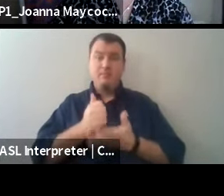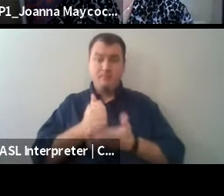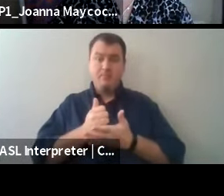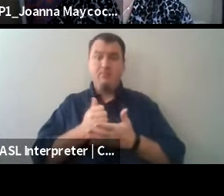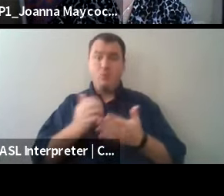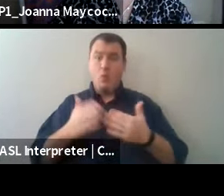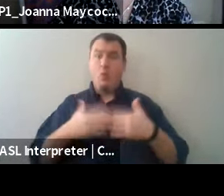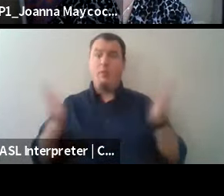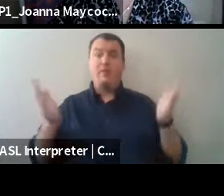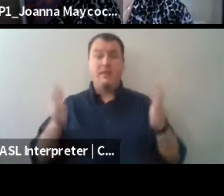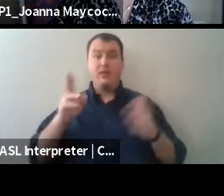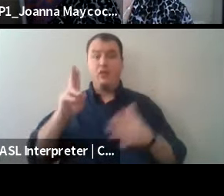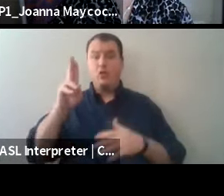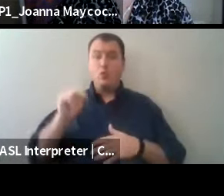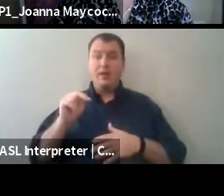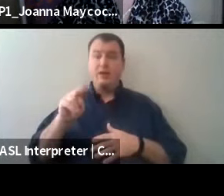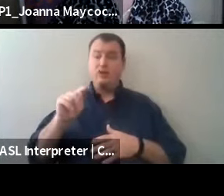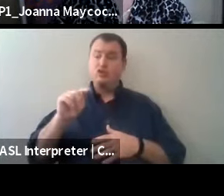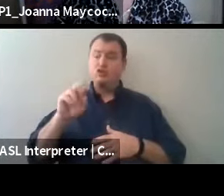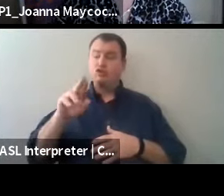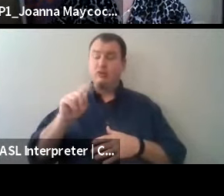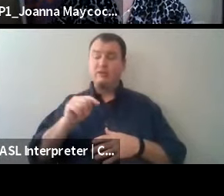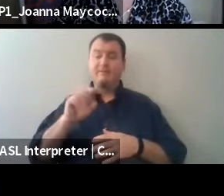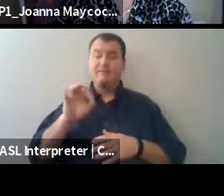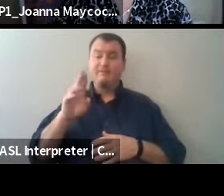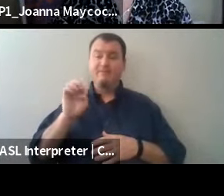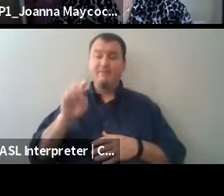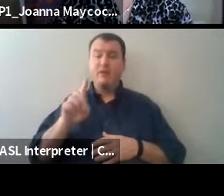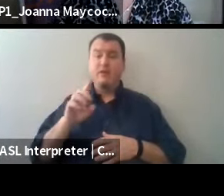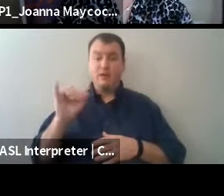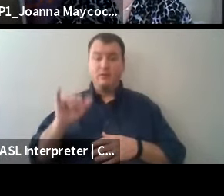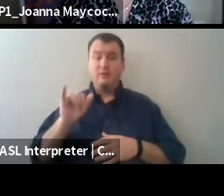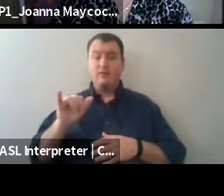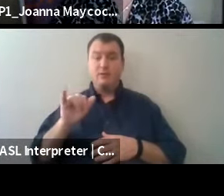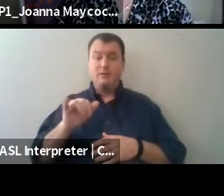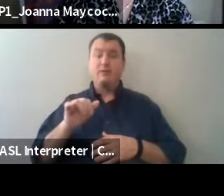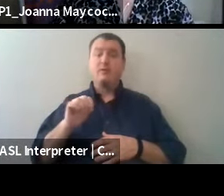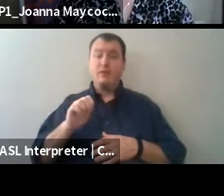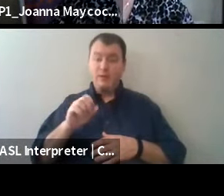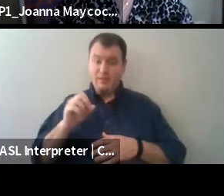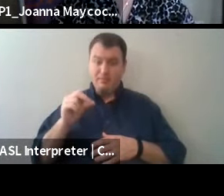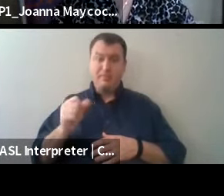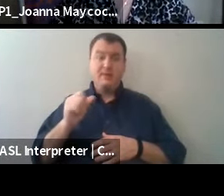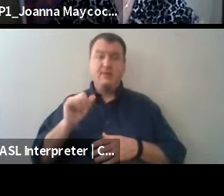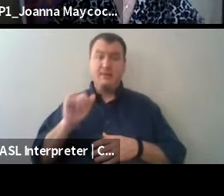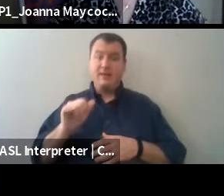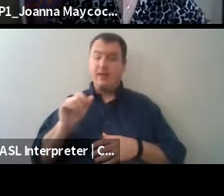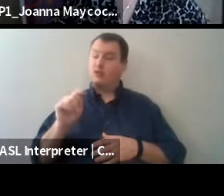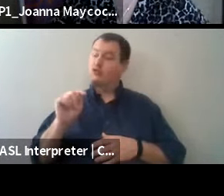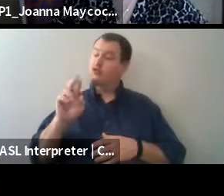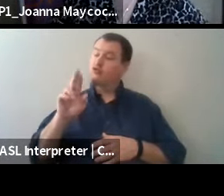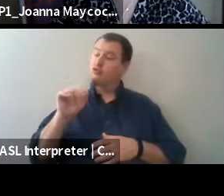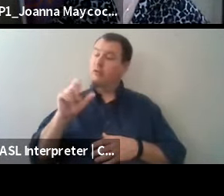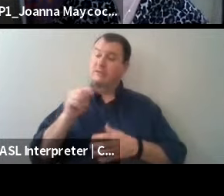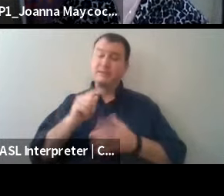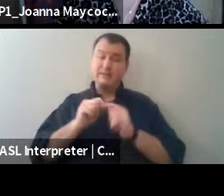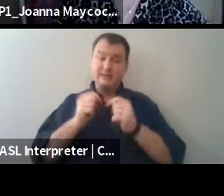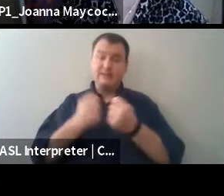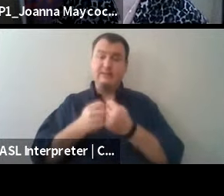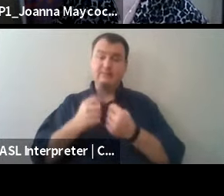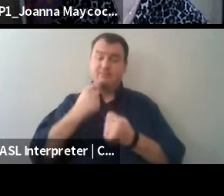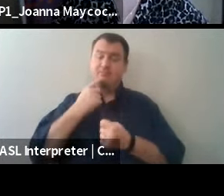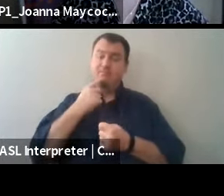openly the UN Trust Fund. And immediately the trust team got back to us. They asked us what's happening on ground, and